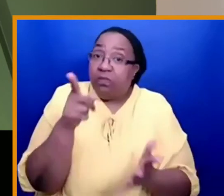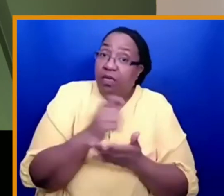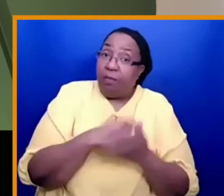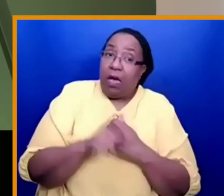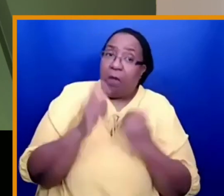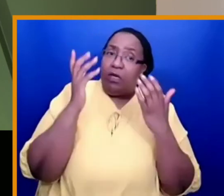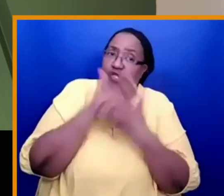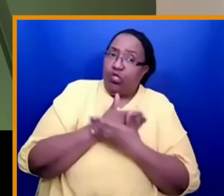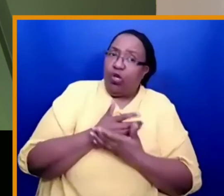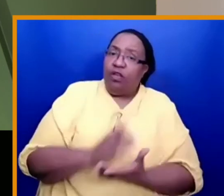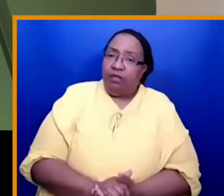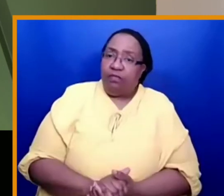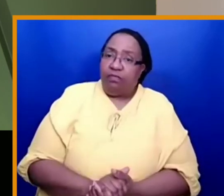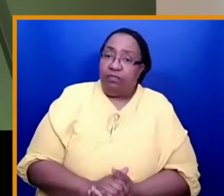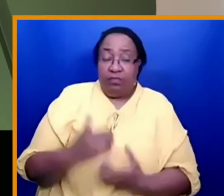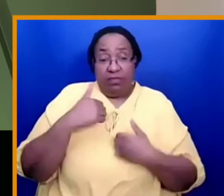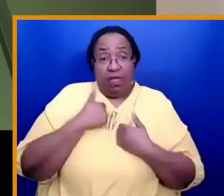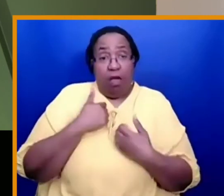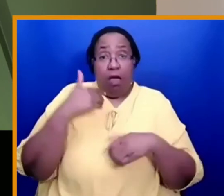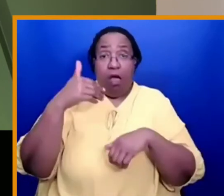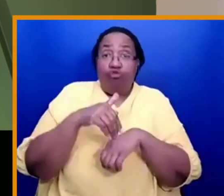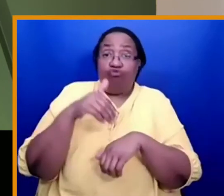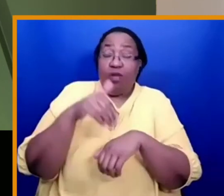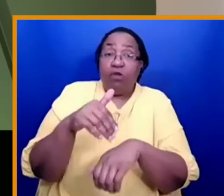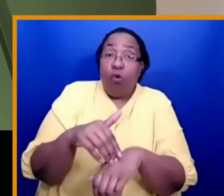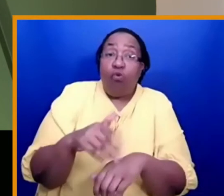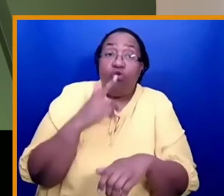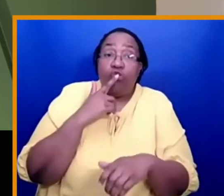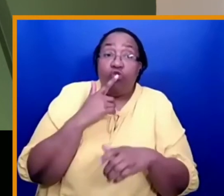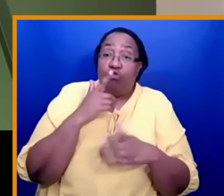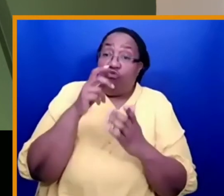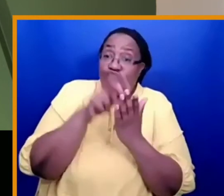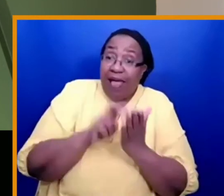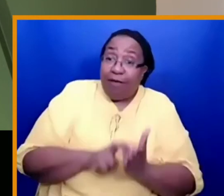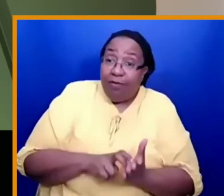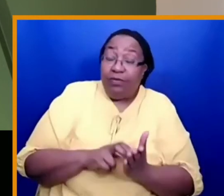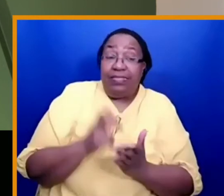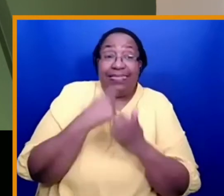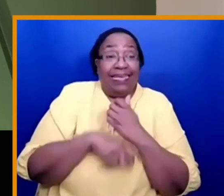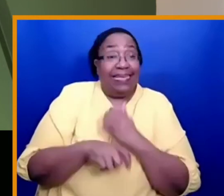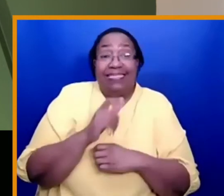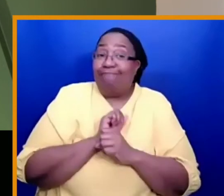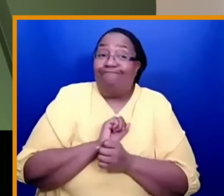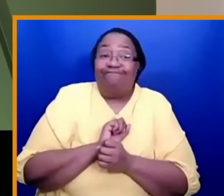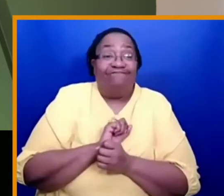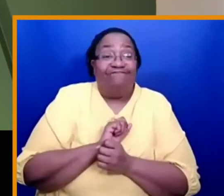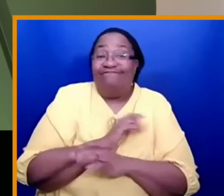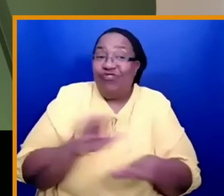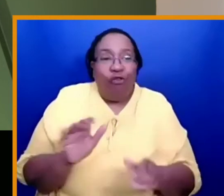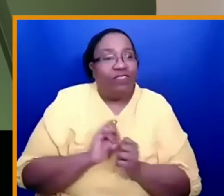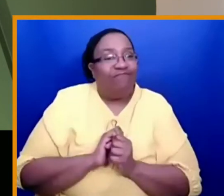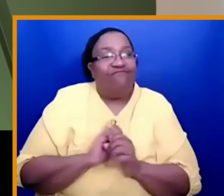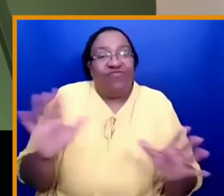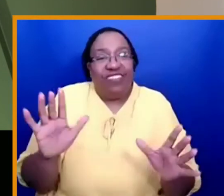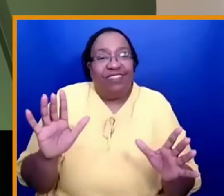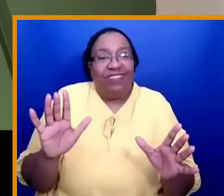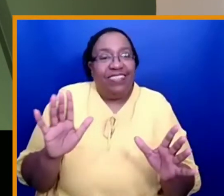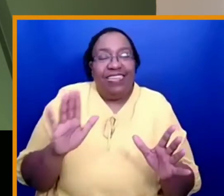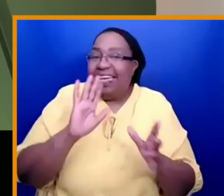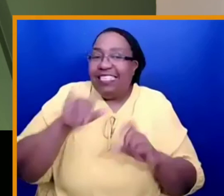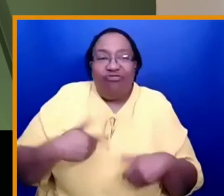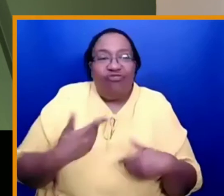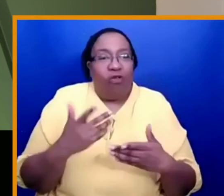record system is illiberal, discriminatory, and no longer fit for purpose. Now, today, we have a